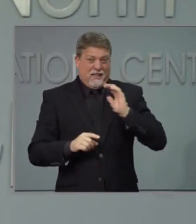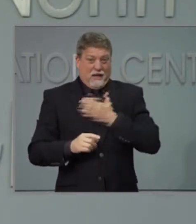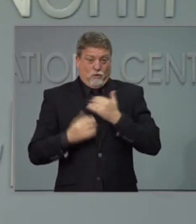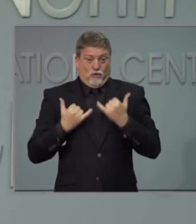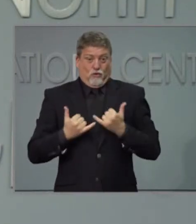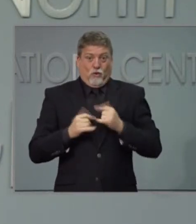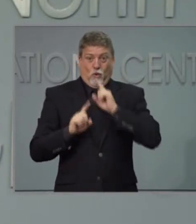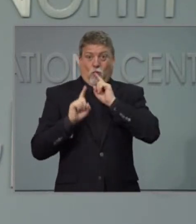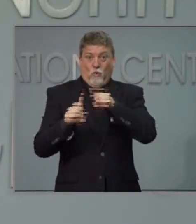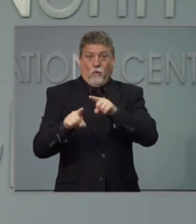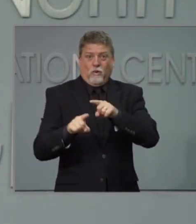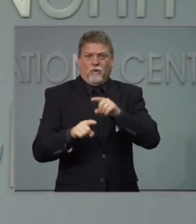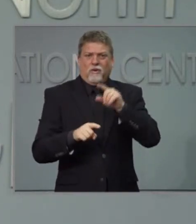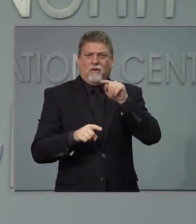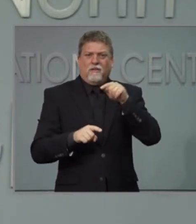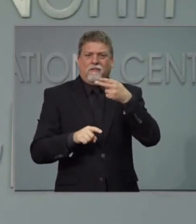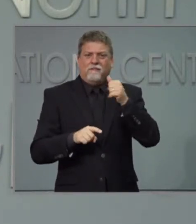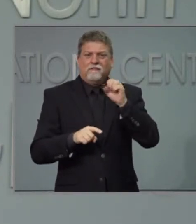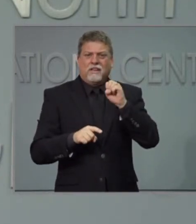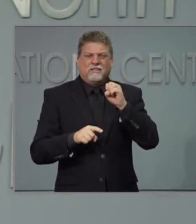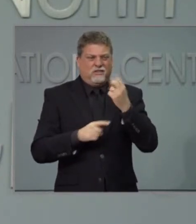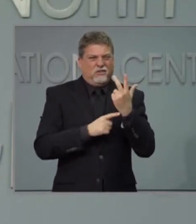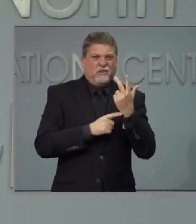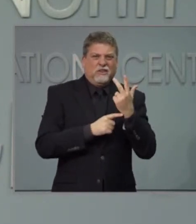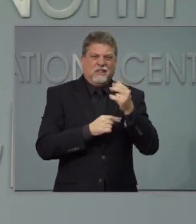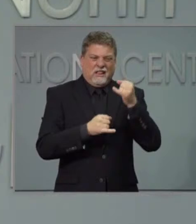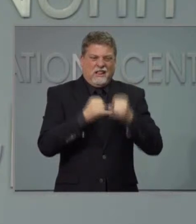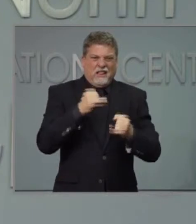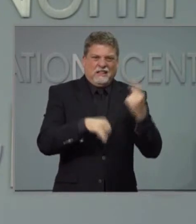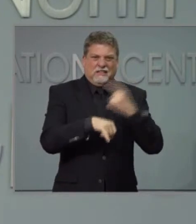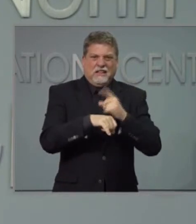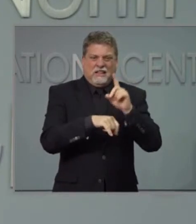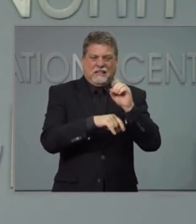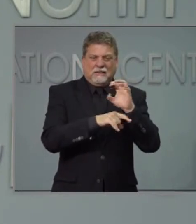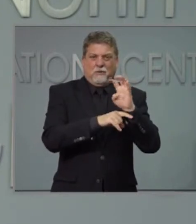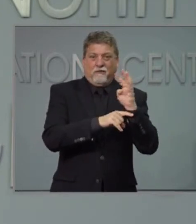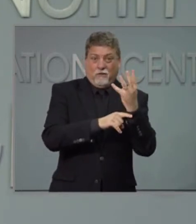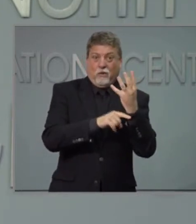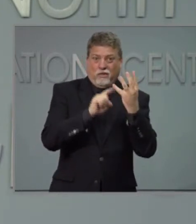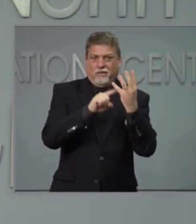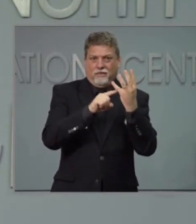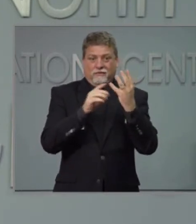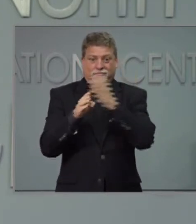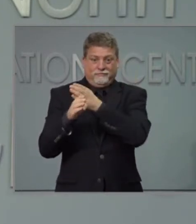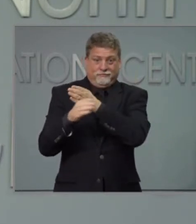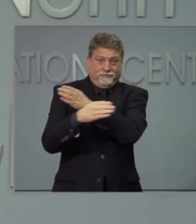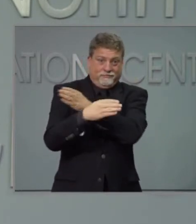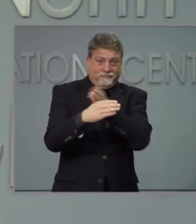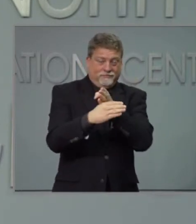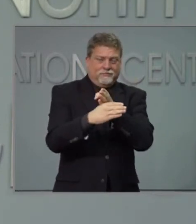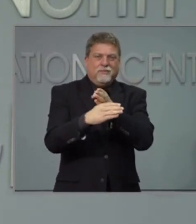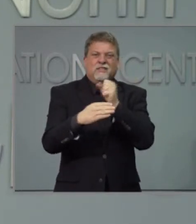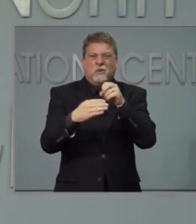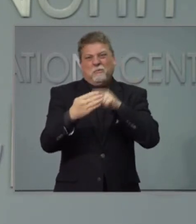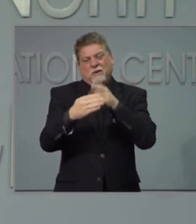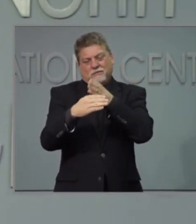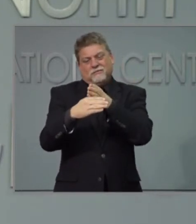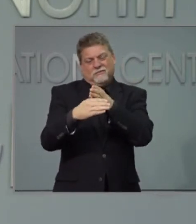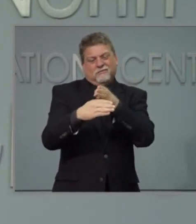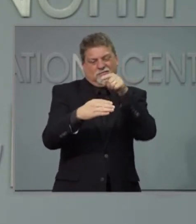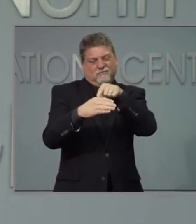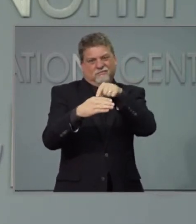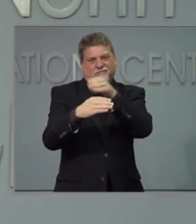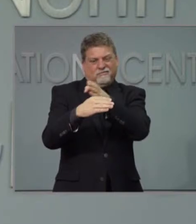on December the 4th, which is the Friday after Thanksgiving, and we would likely to be making some